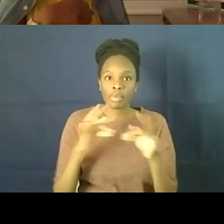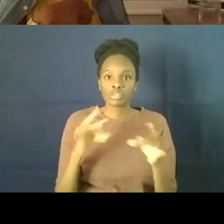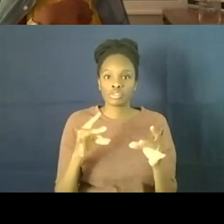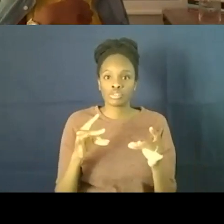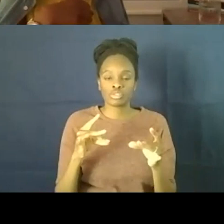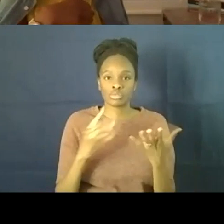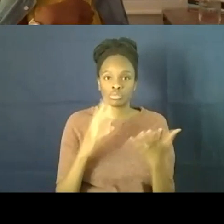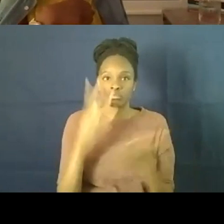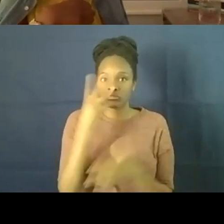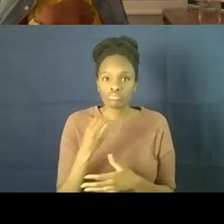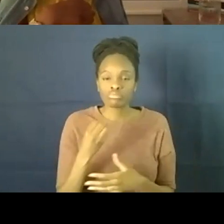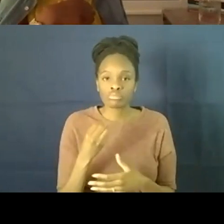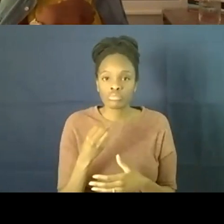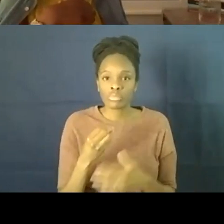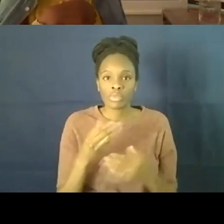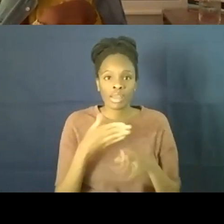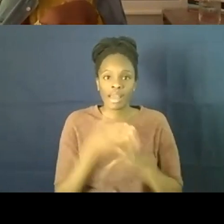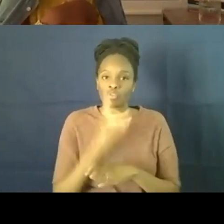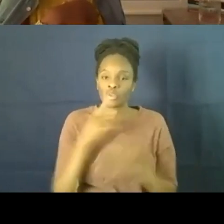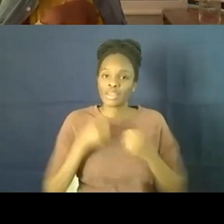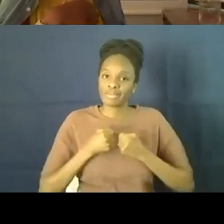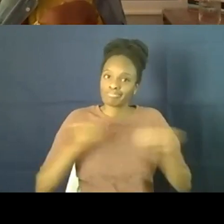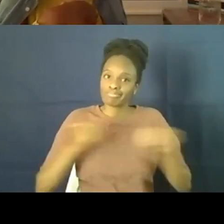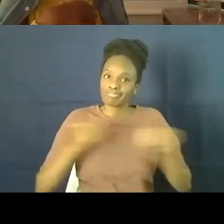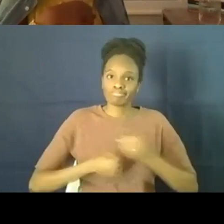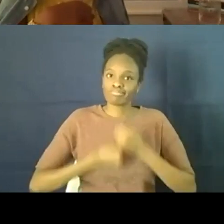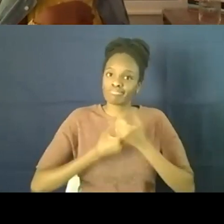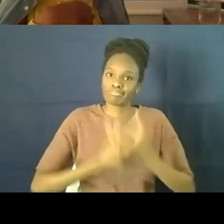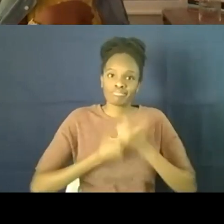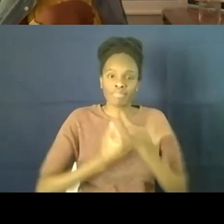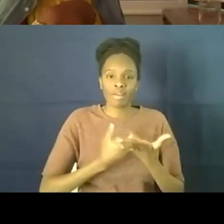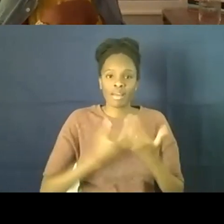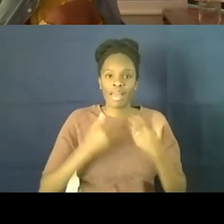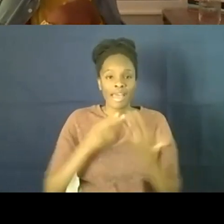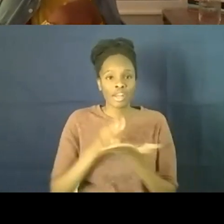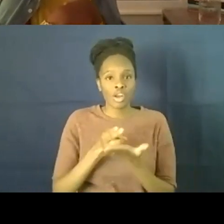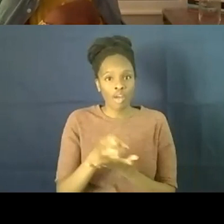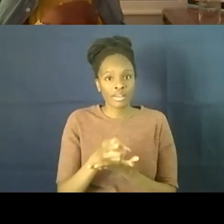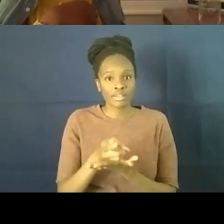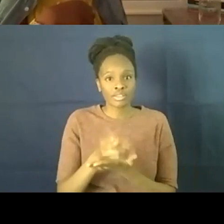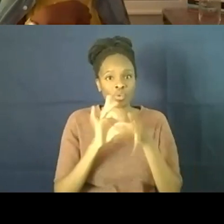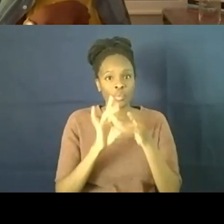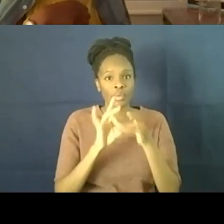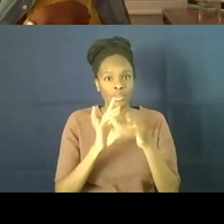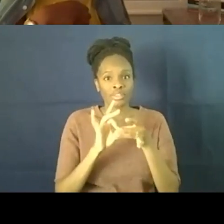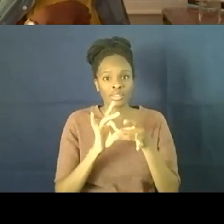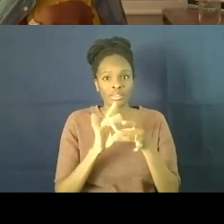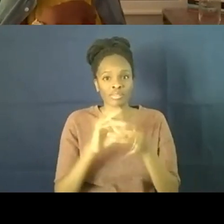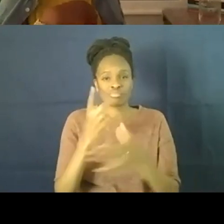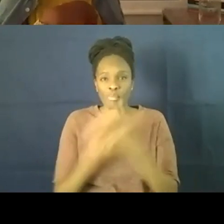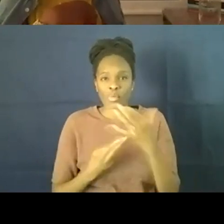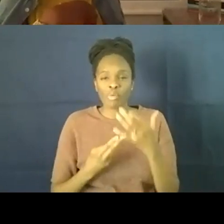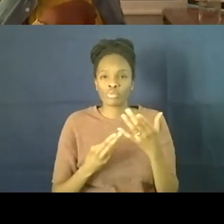people. And once you get that stuff out in the open, then you can really have an honest relationship, because the two of them were both posturing and both trying to